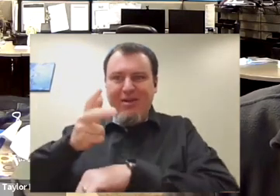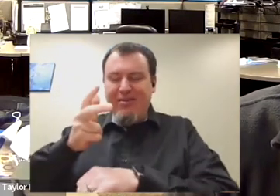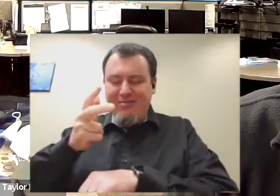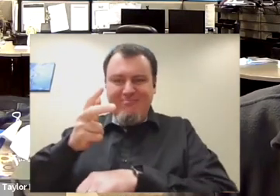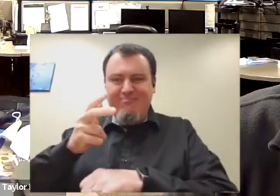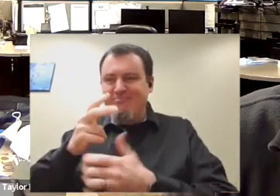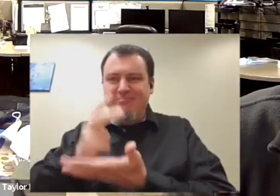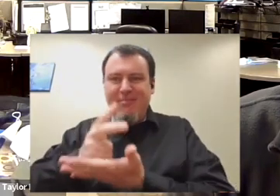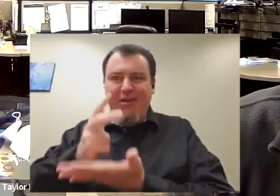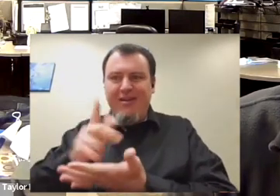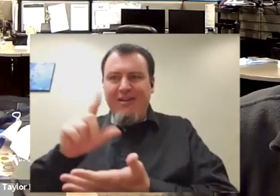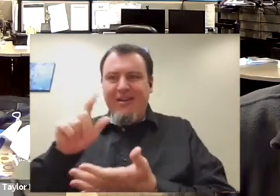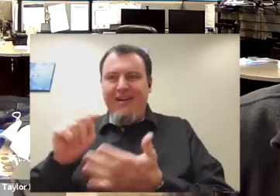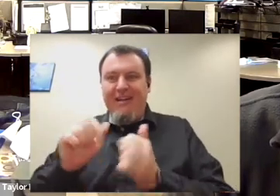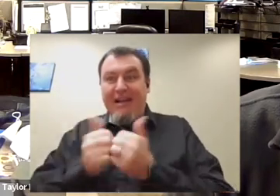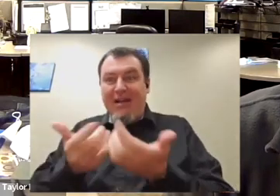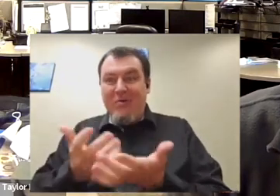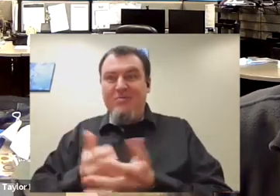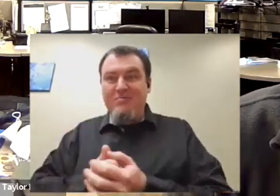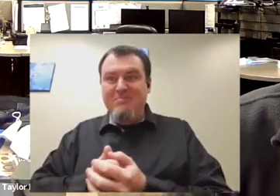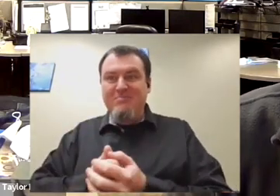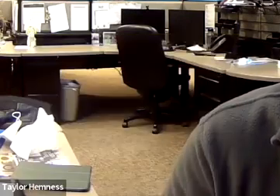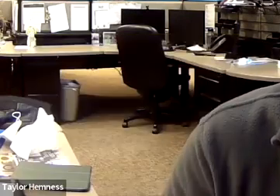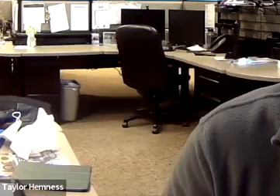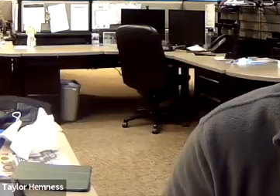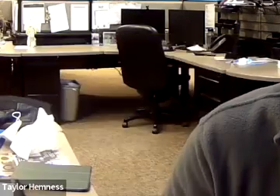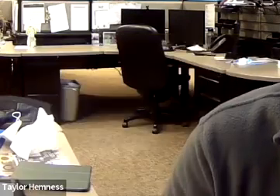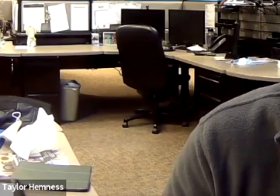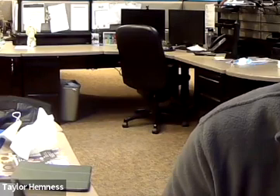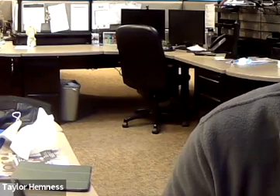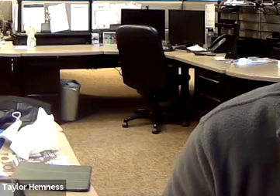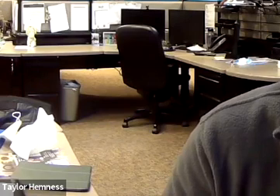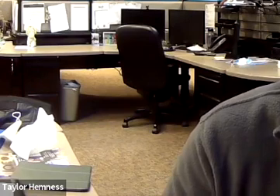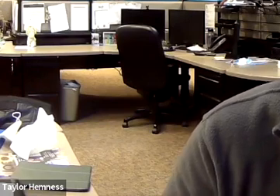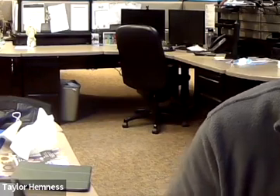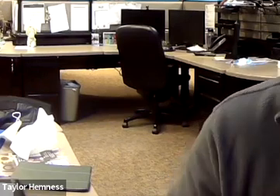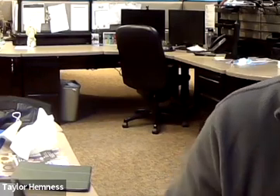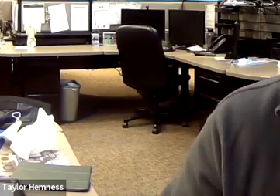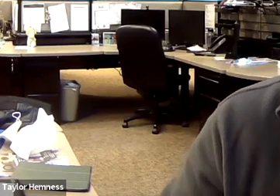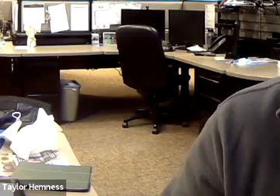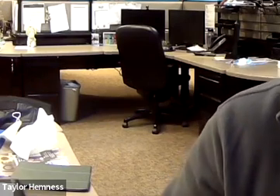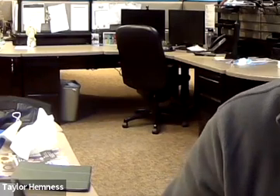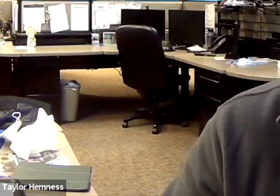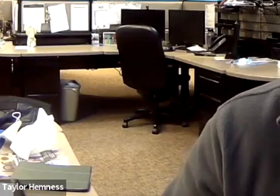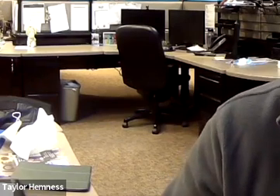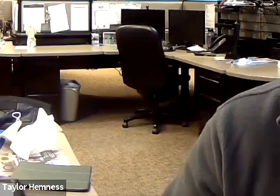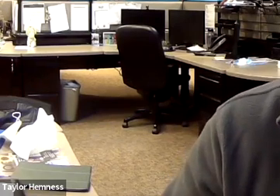It's 98 degrees outside, or it's snowing, or I don't know, the parking lot's going to work.